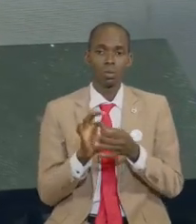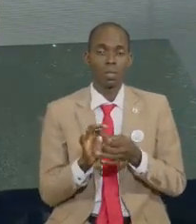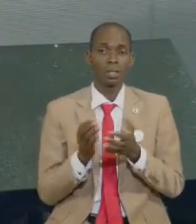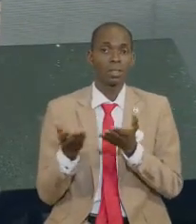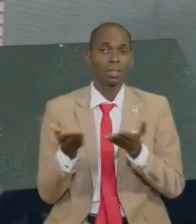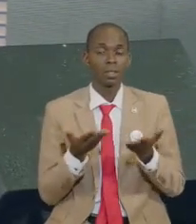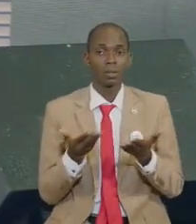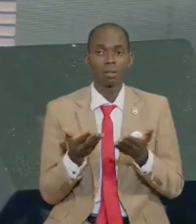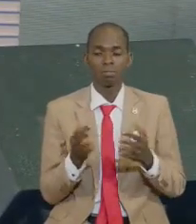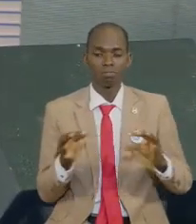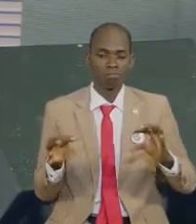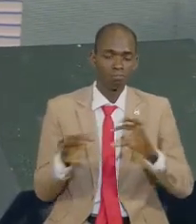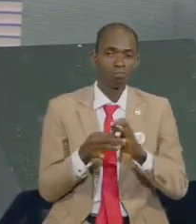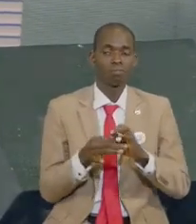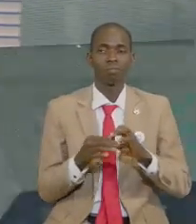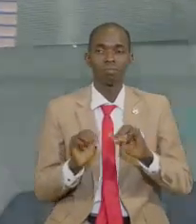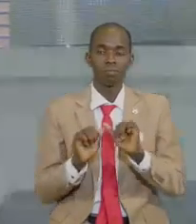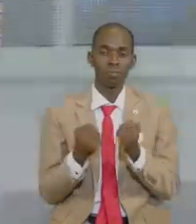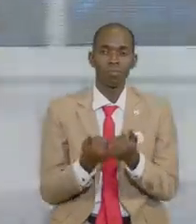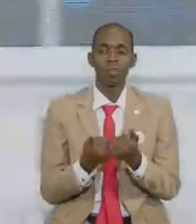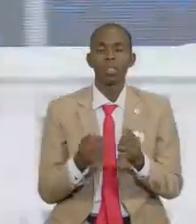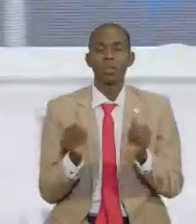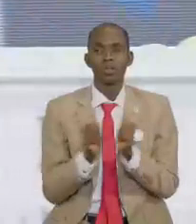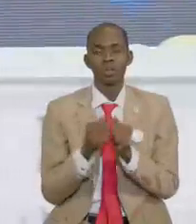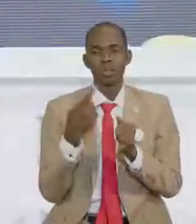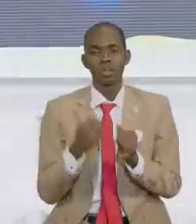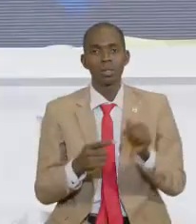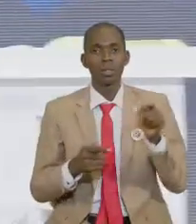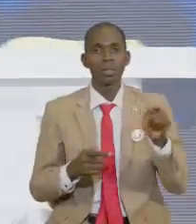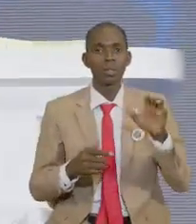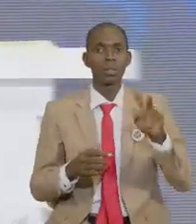associated, connected with the GCK,